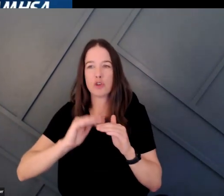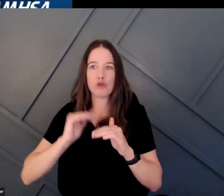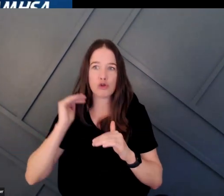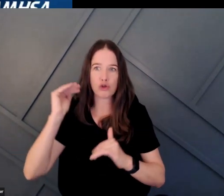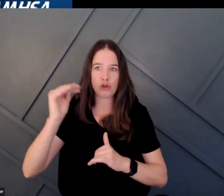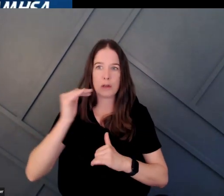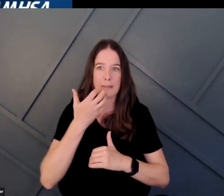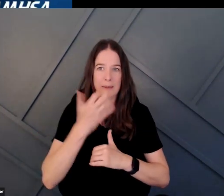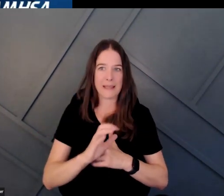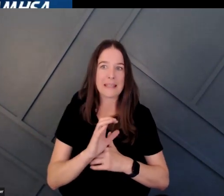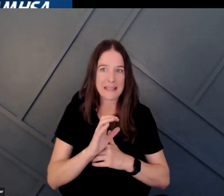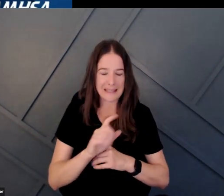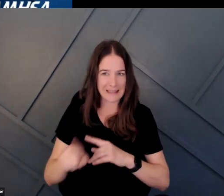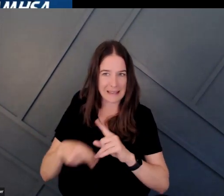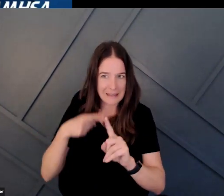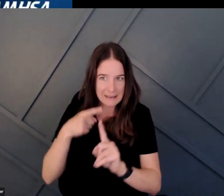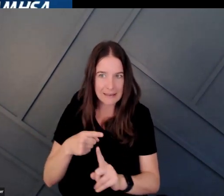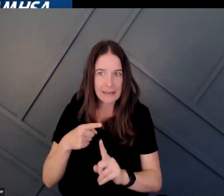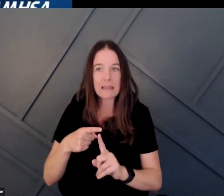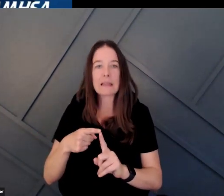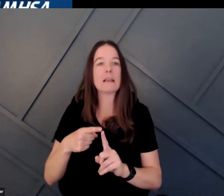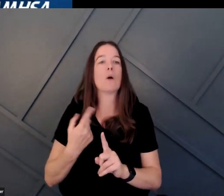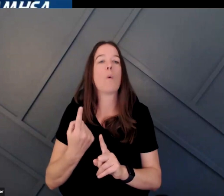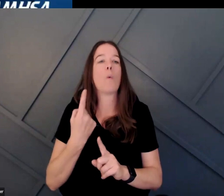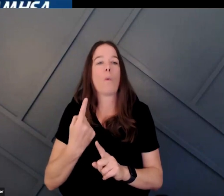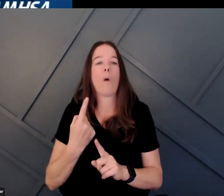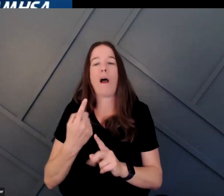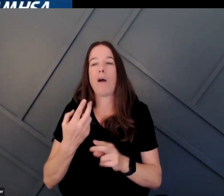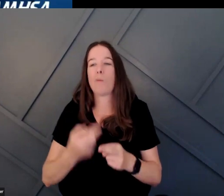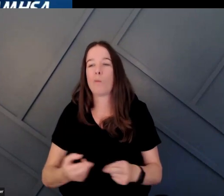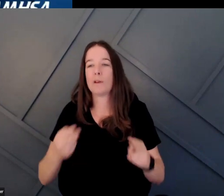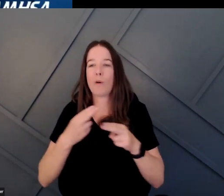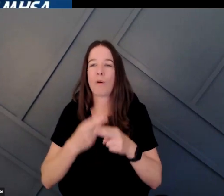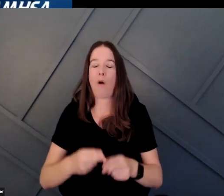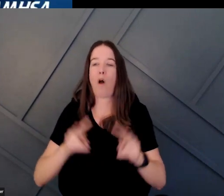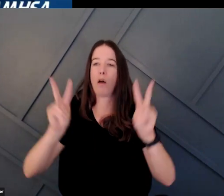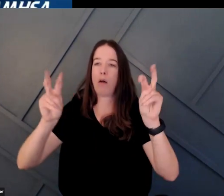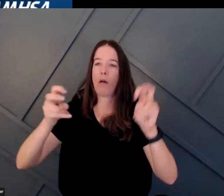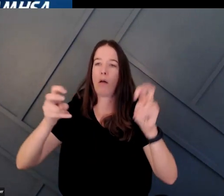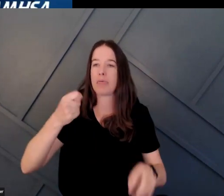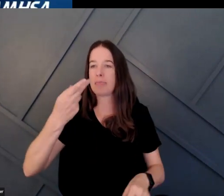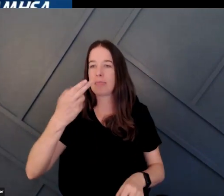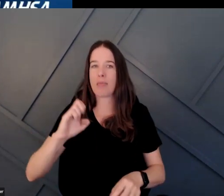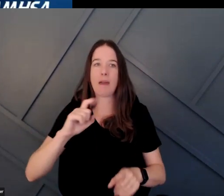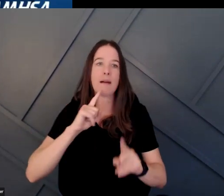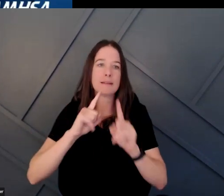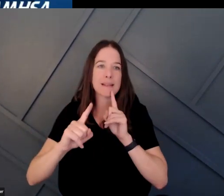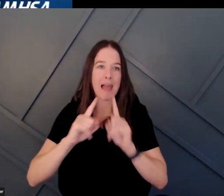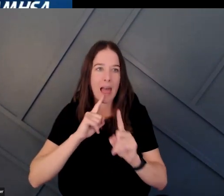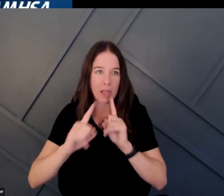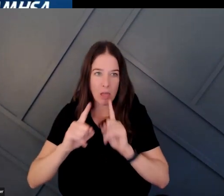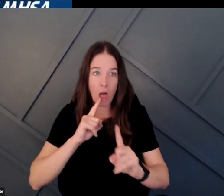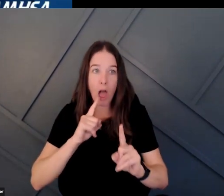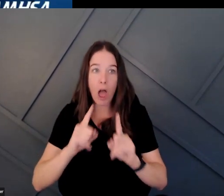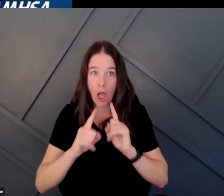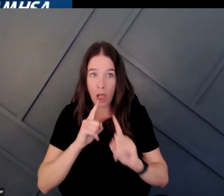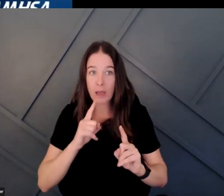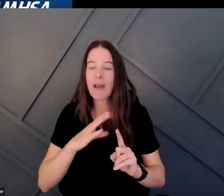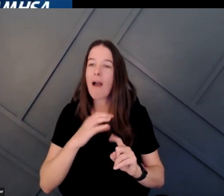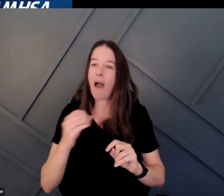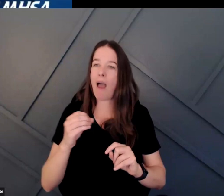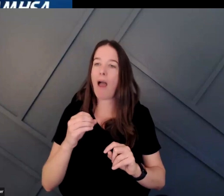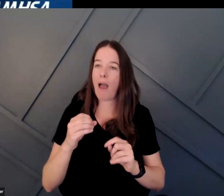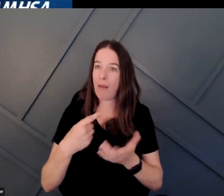a resource called The Dialogue, and our most recent publication, Impacts of a Warming Planet, includes 2 very